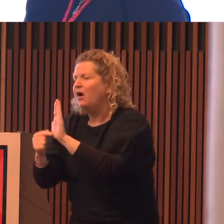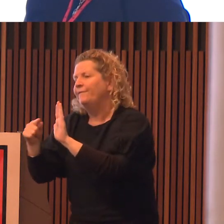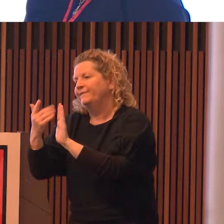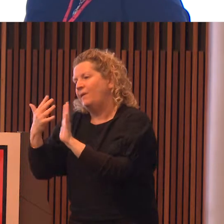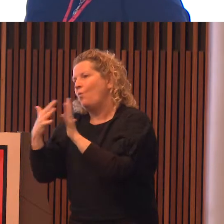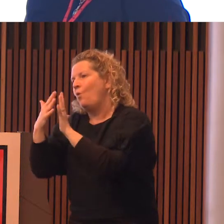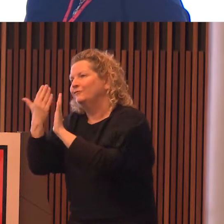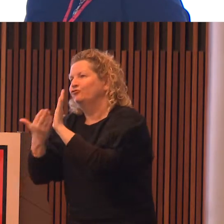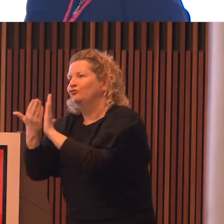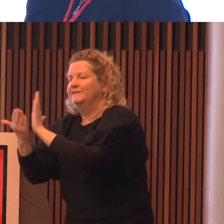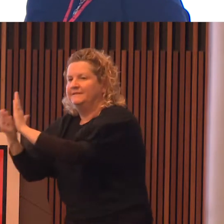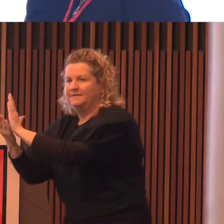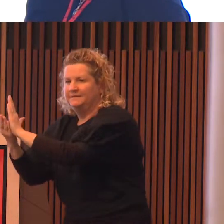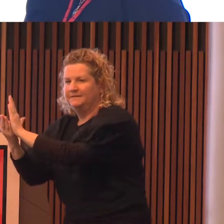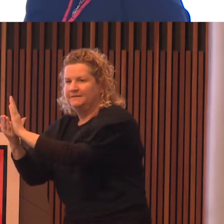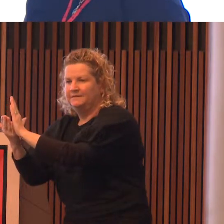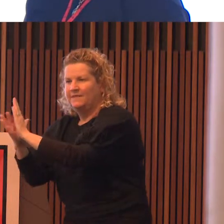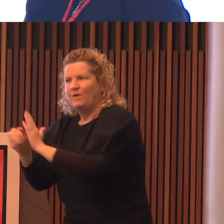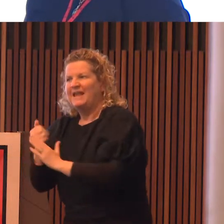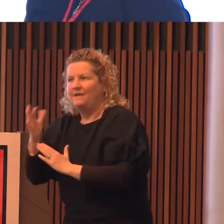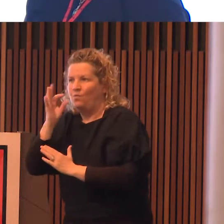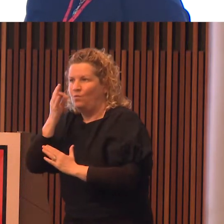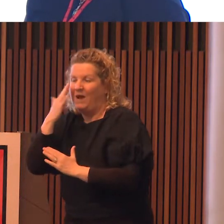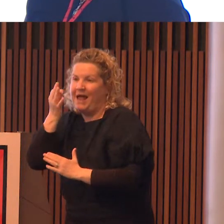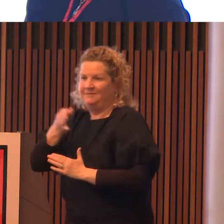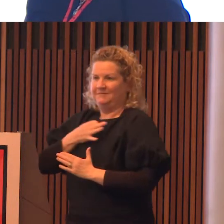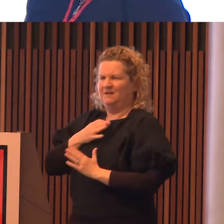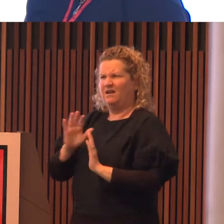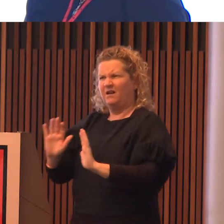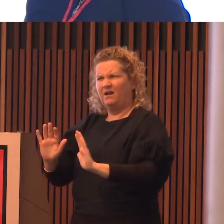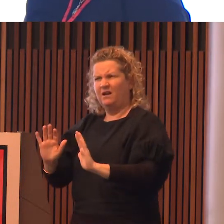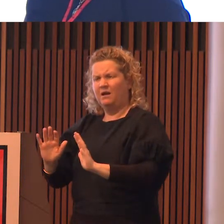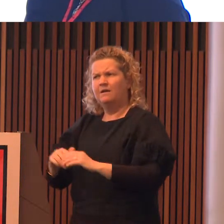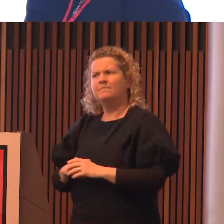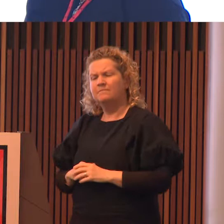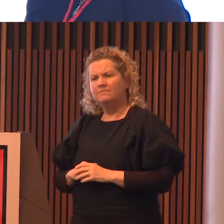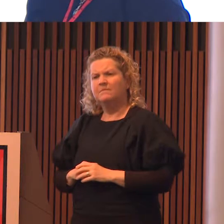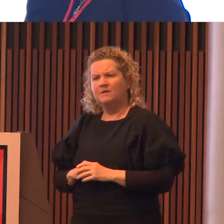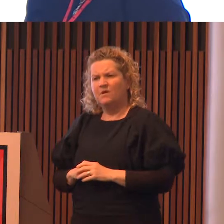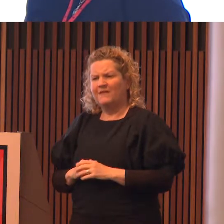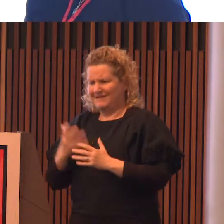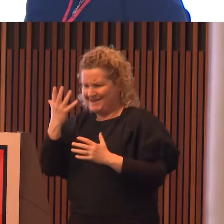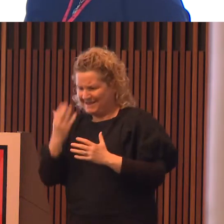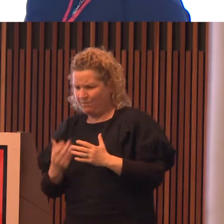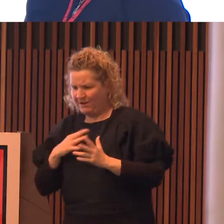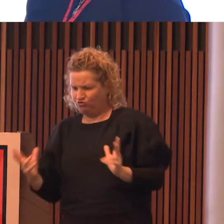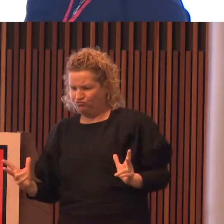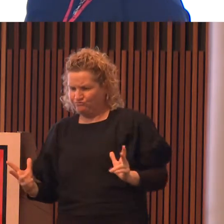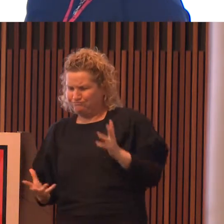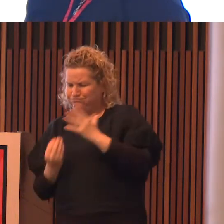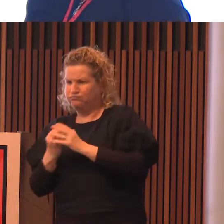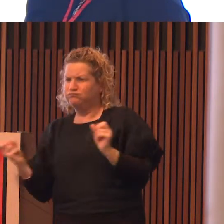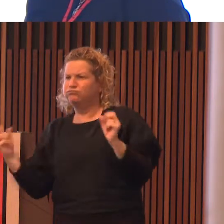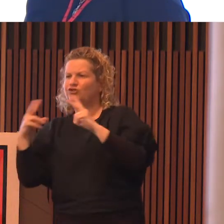war stories that we can trot out on command. It's difficult to bridge that gap. I'll quickly show you the data